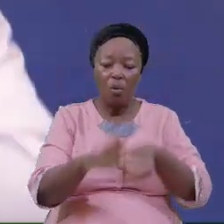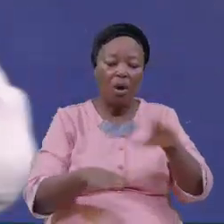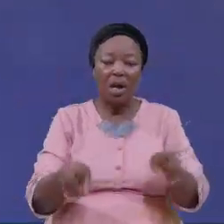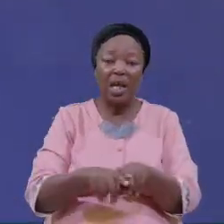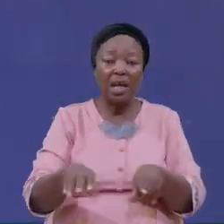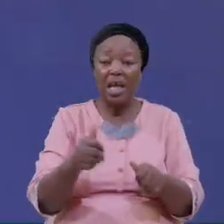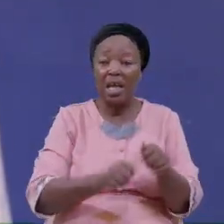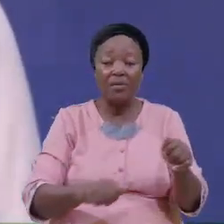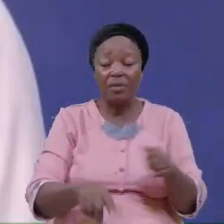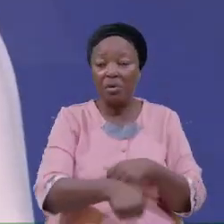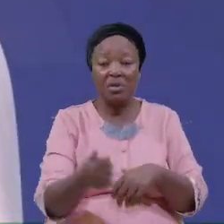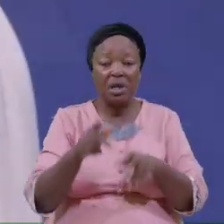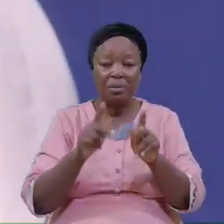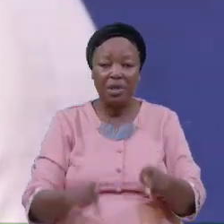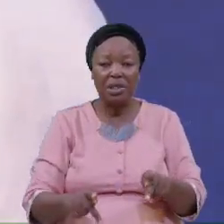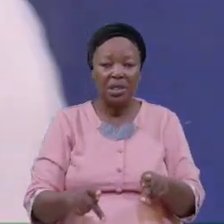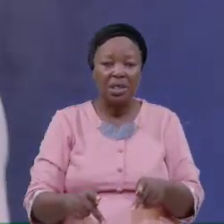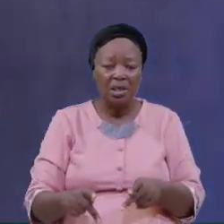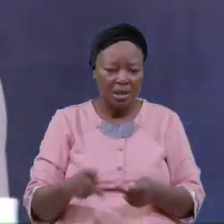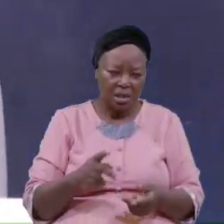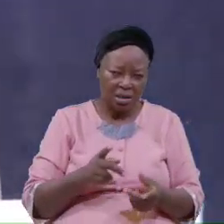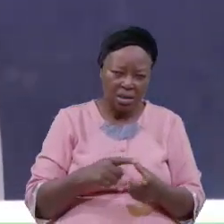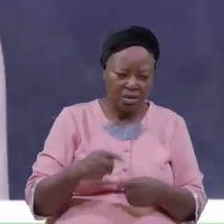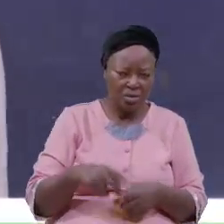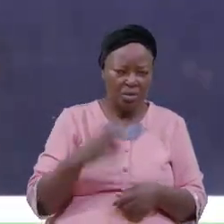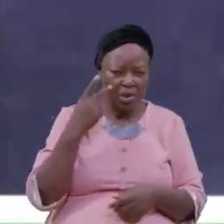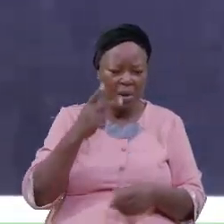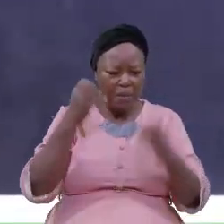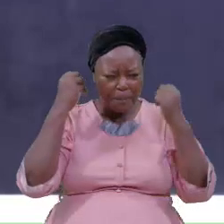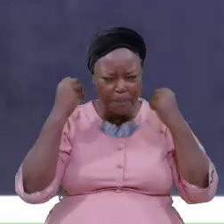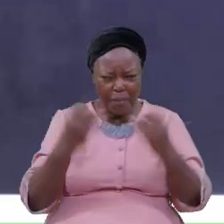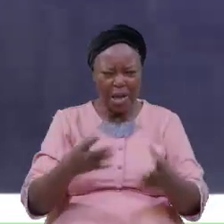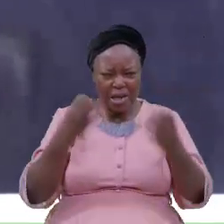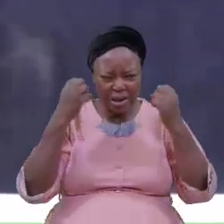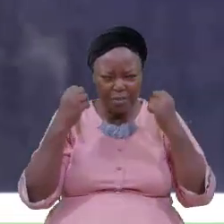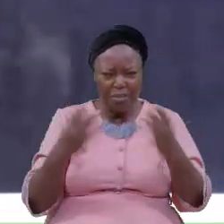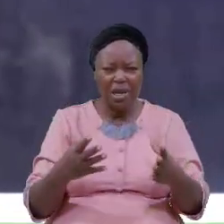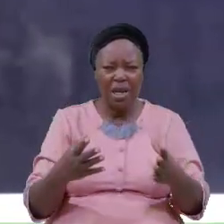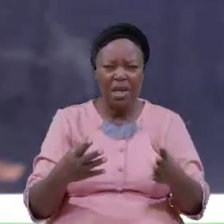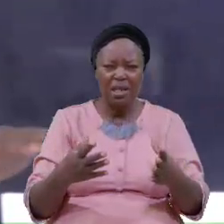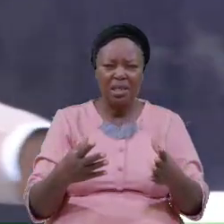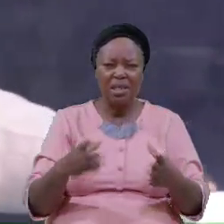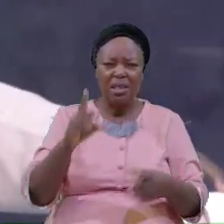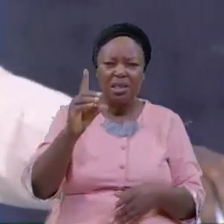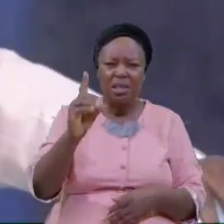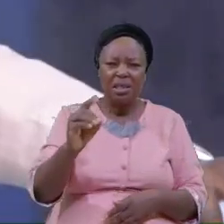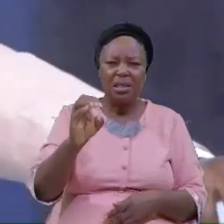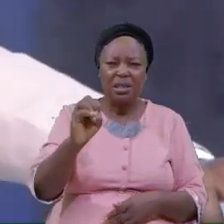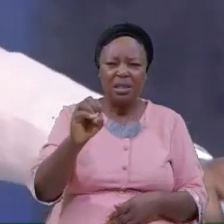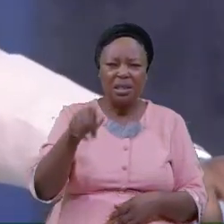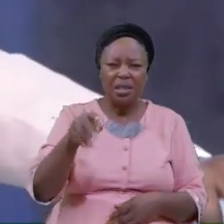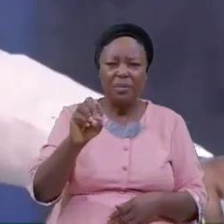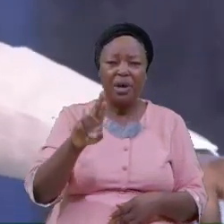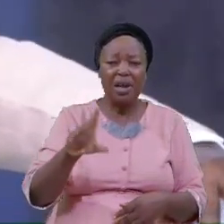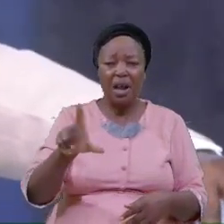fact, there are, you know, many, many so-called deeper life that I